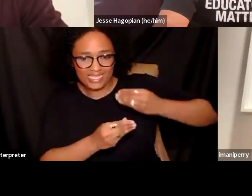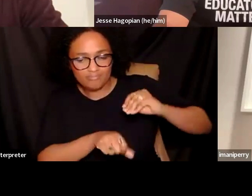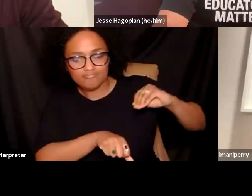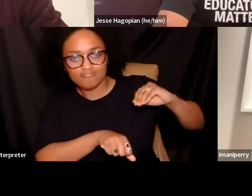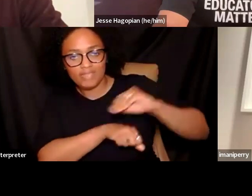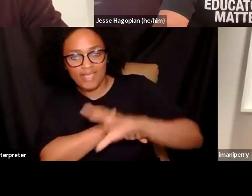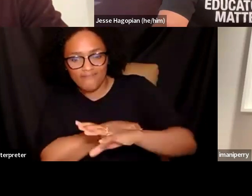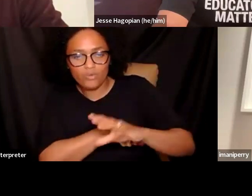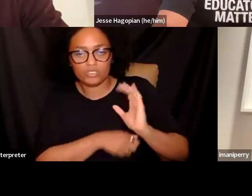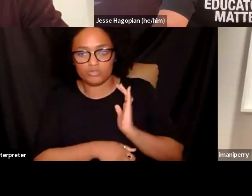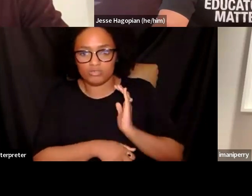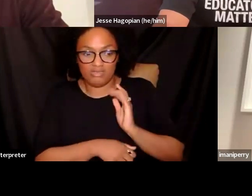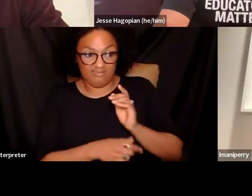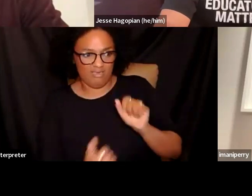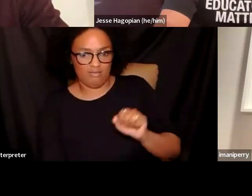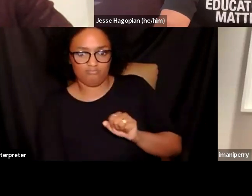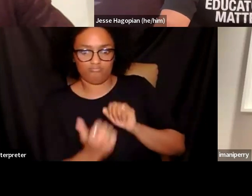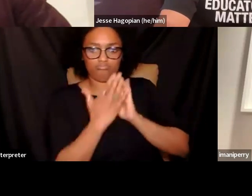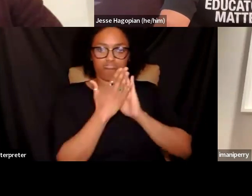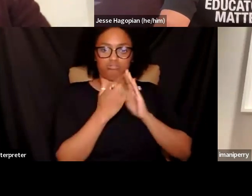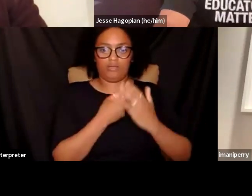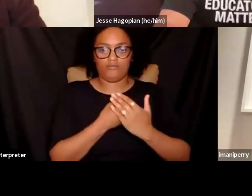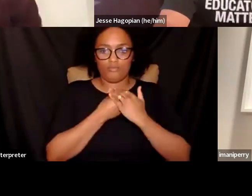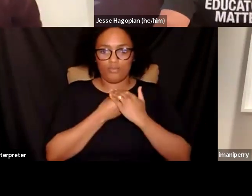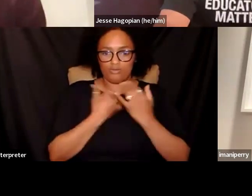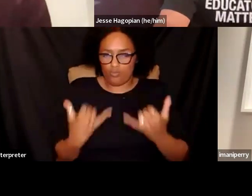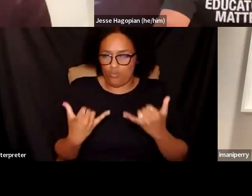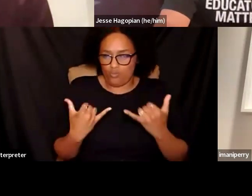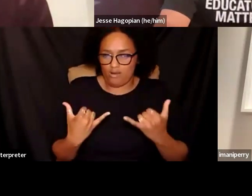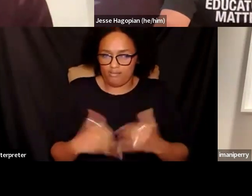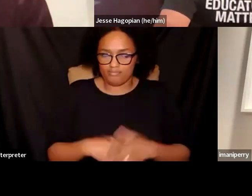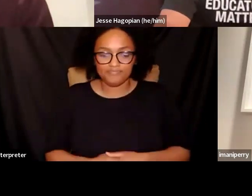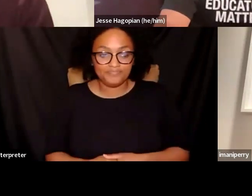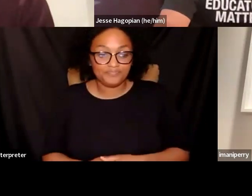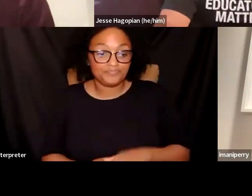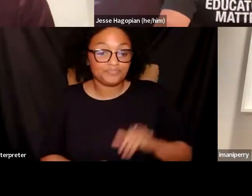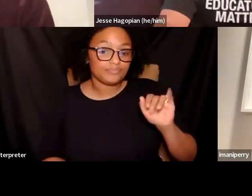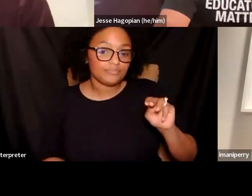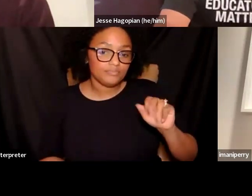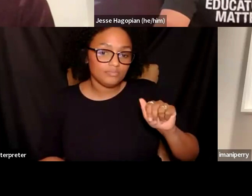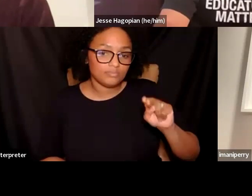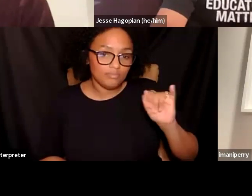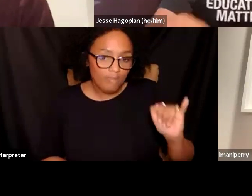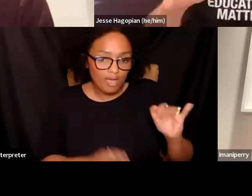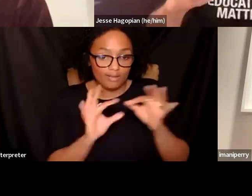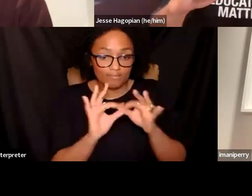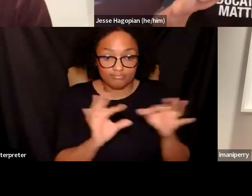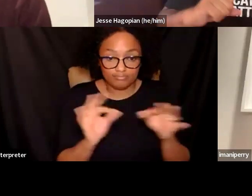today? I mean, my quick answer would be read Fugitive Pedagogy.